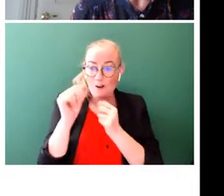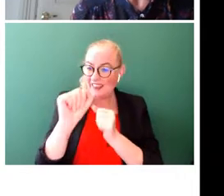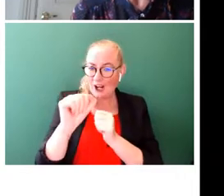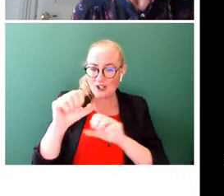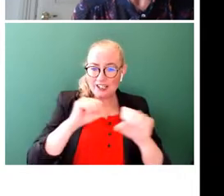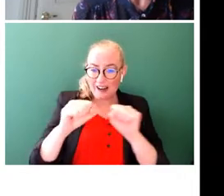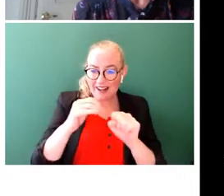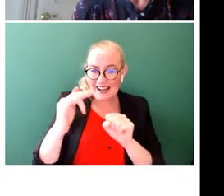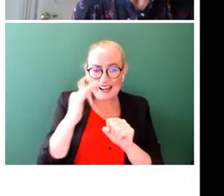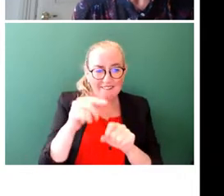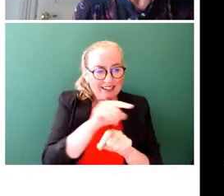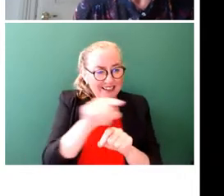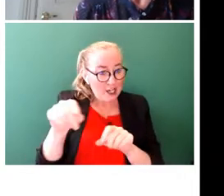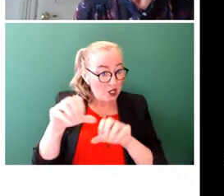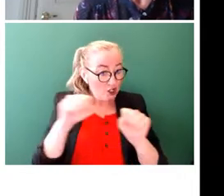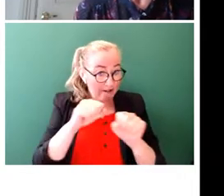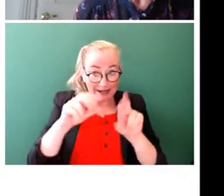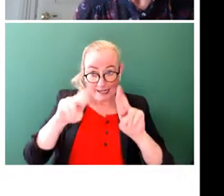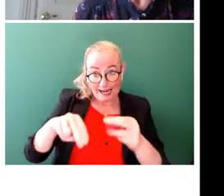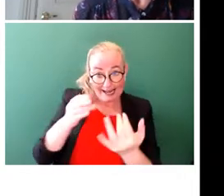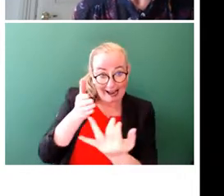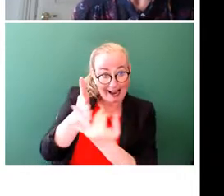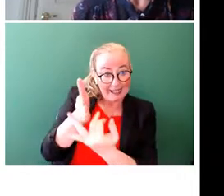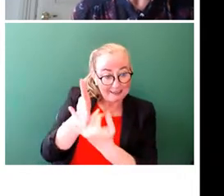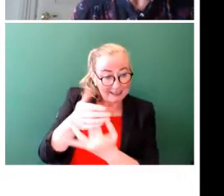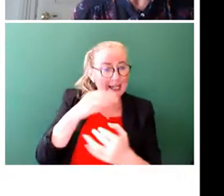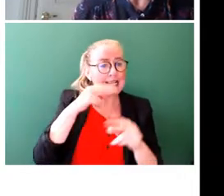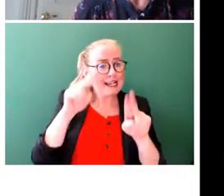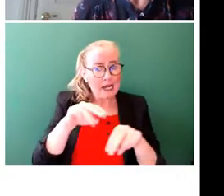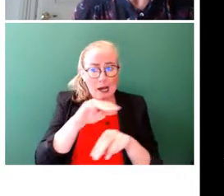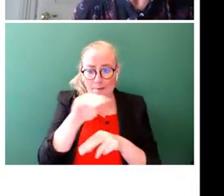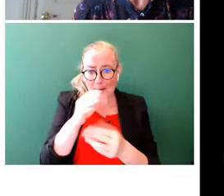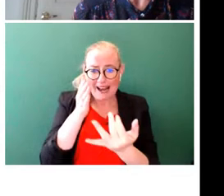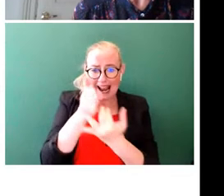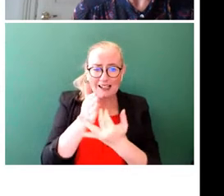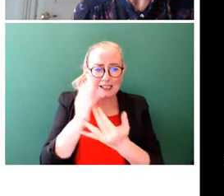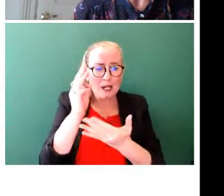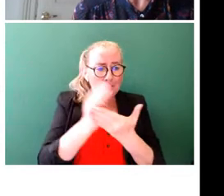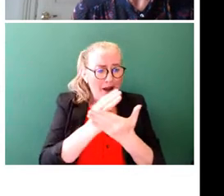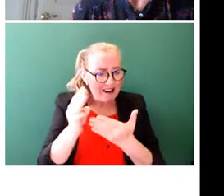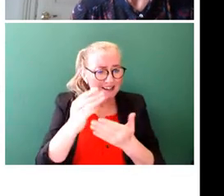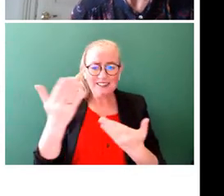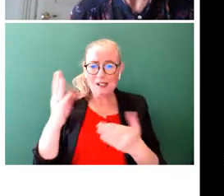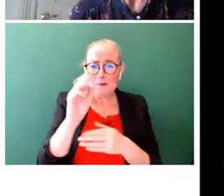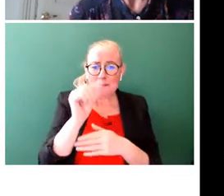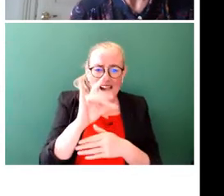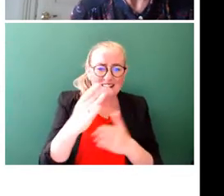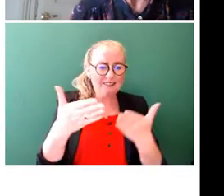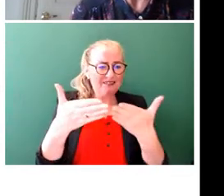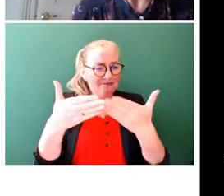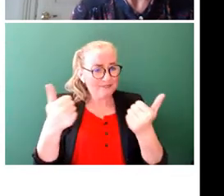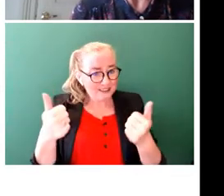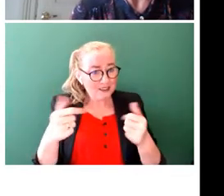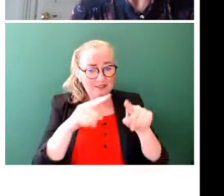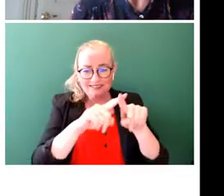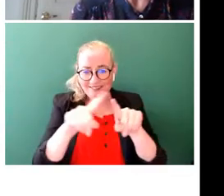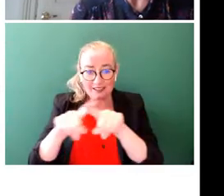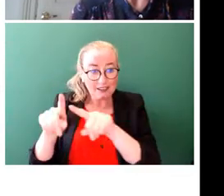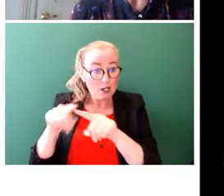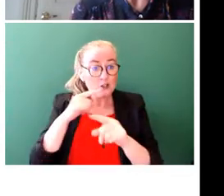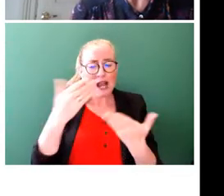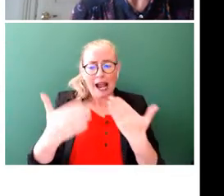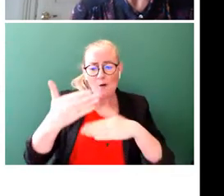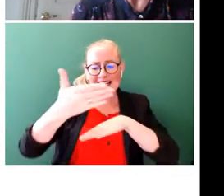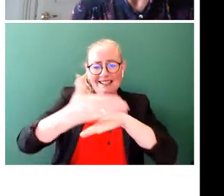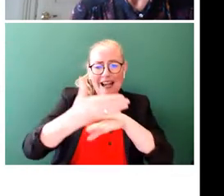the services actually accessible? Can people access the parks? Can they access the stores? And how can staff members